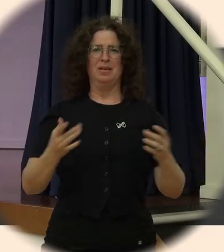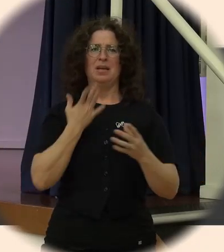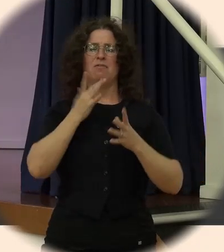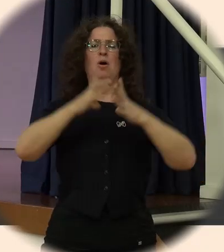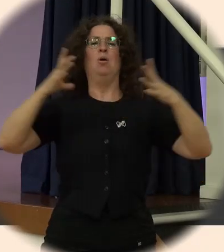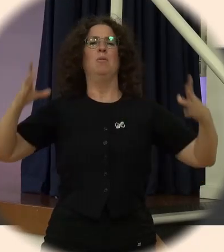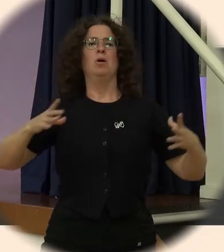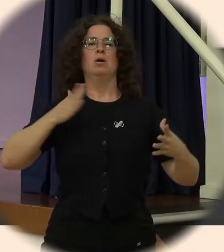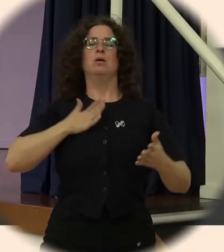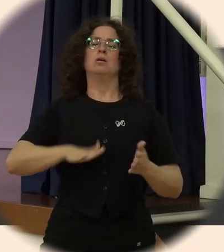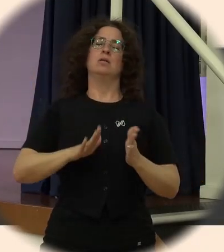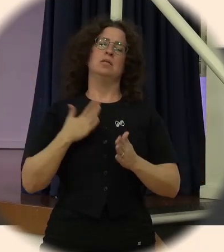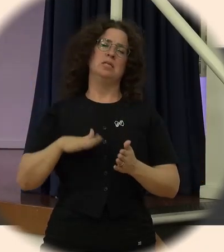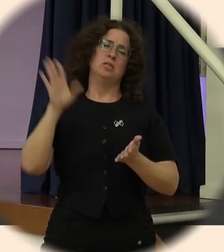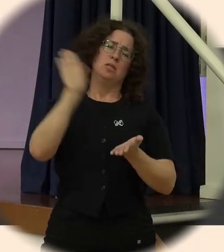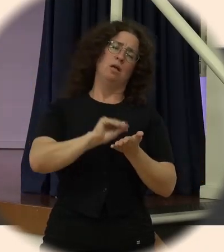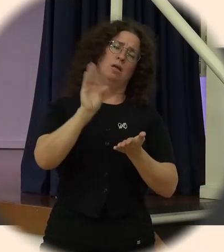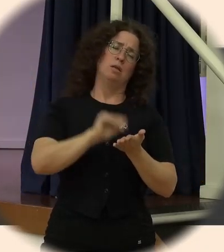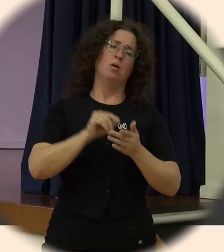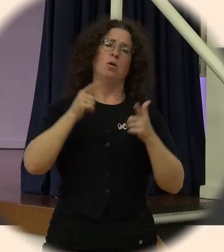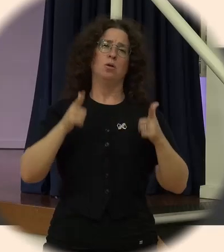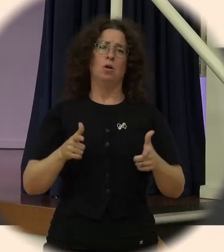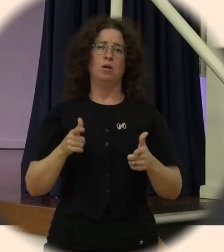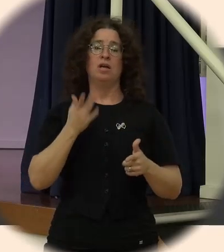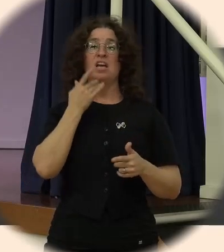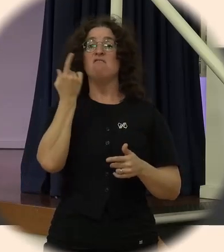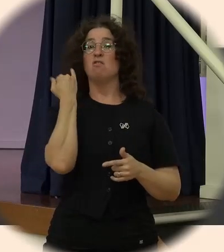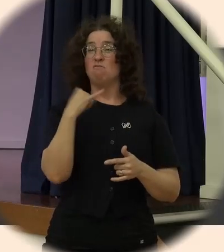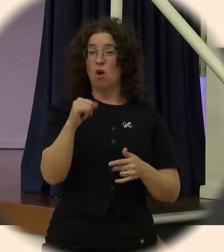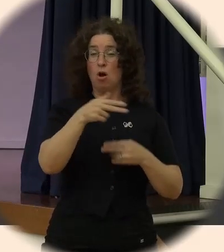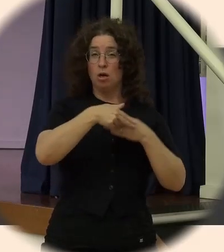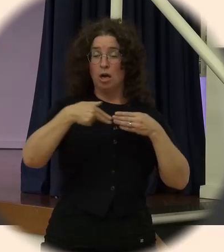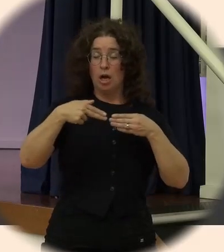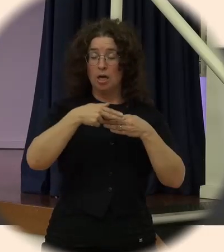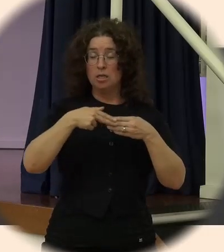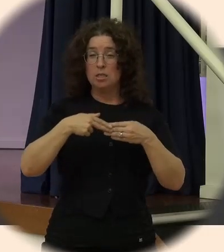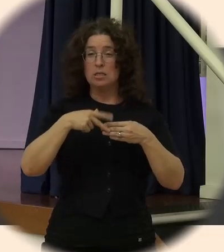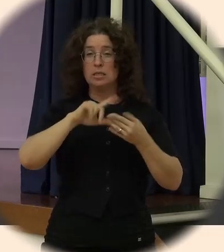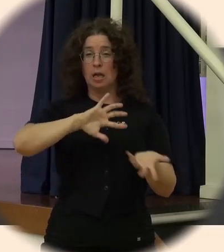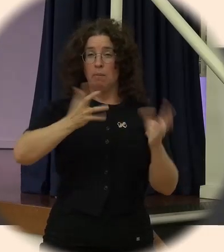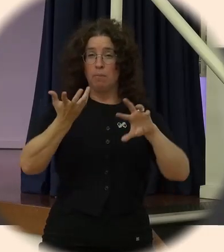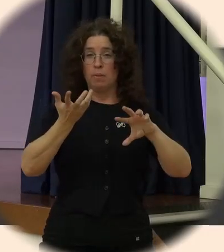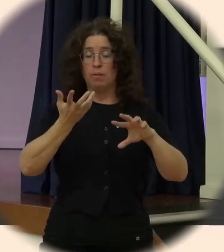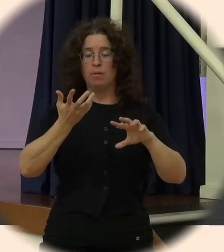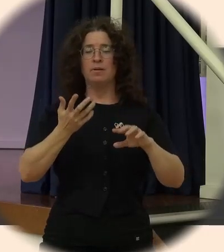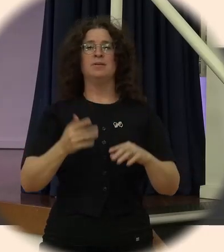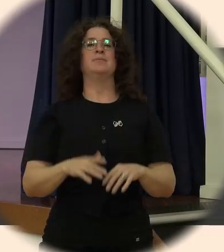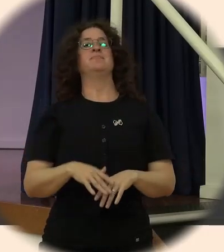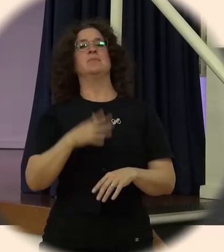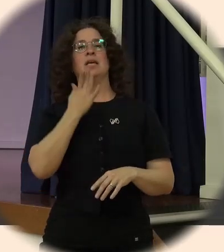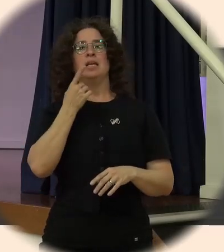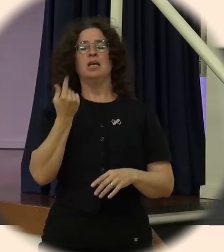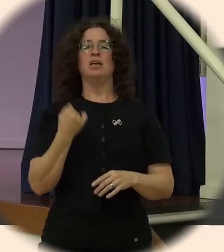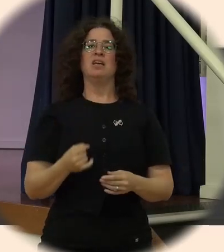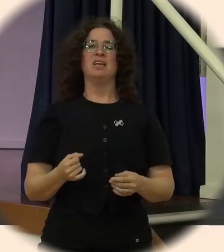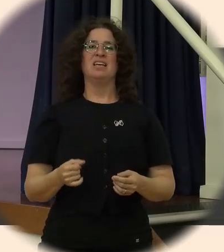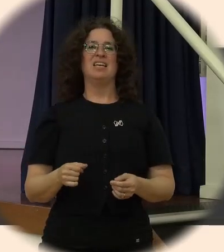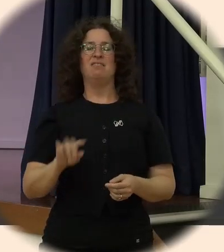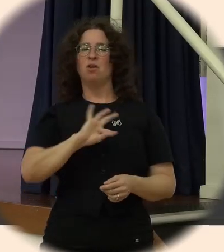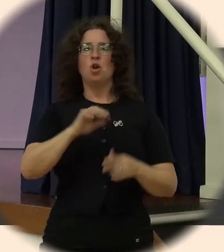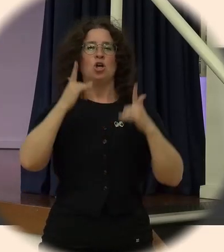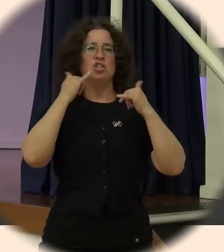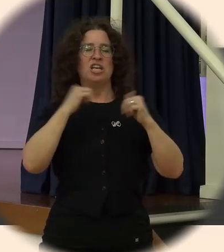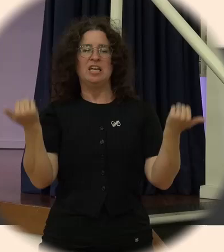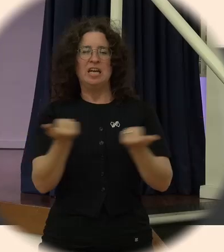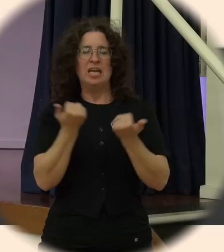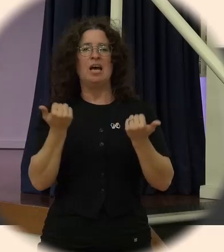changes. Misconfigured profiles can break your builds, and not testing environments properly can cause unpleasant surprises when you go live. Another